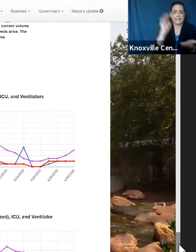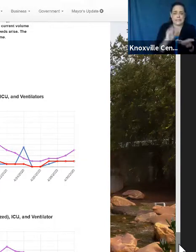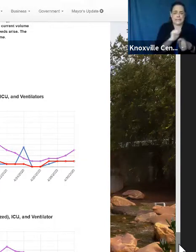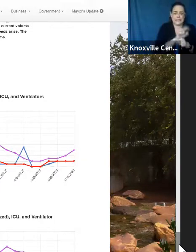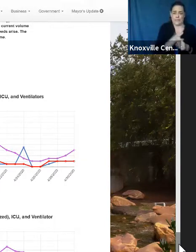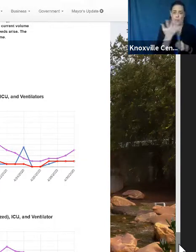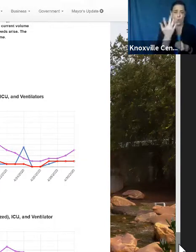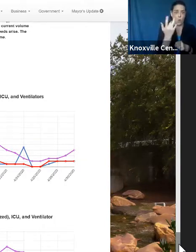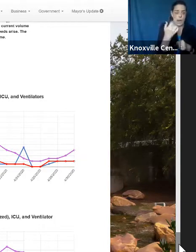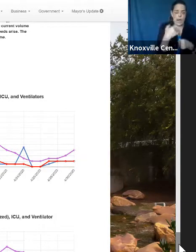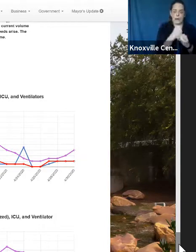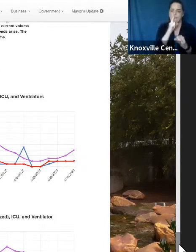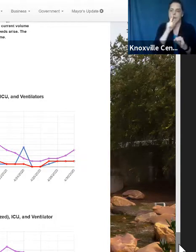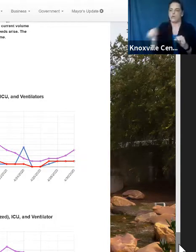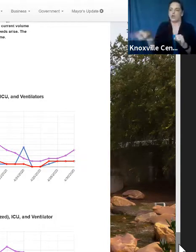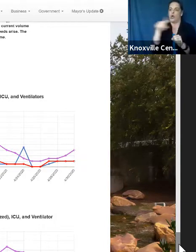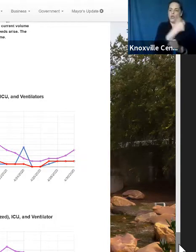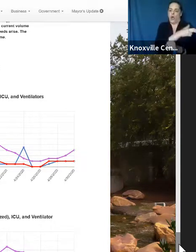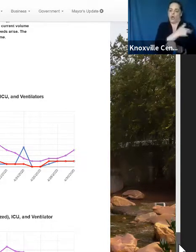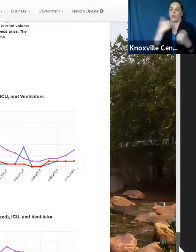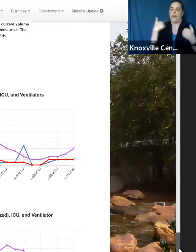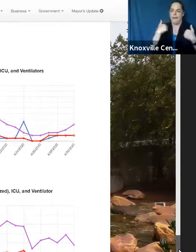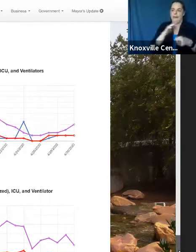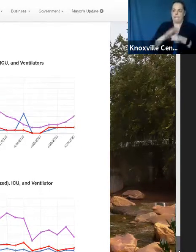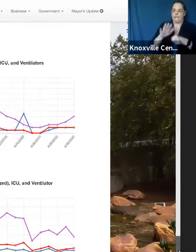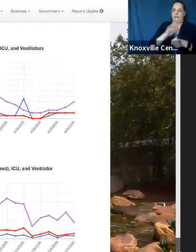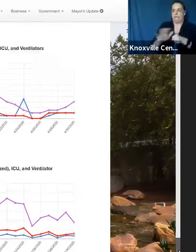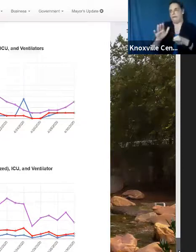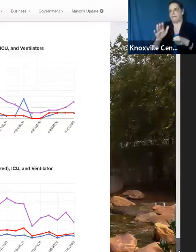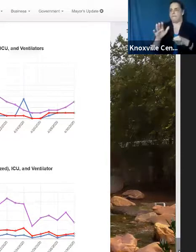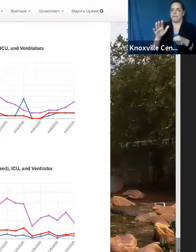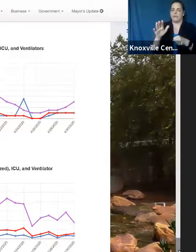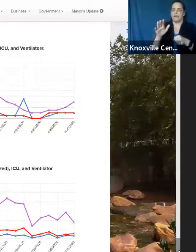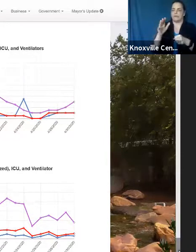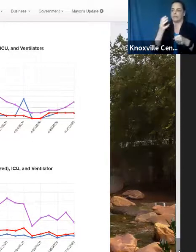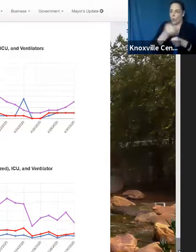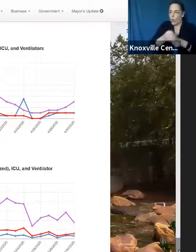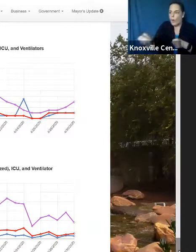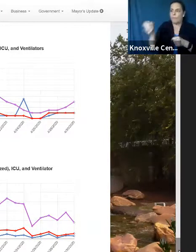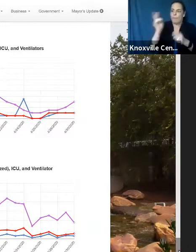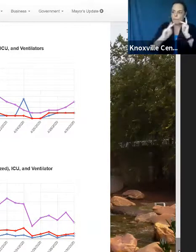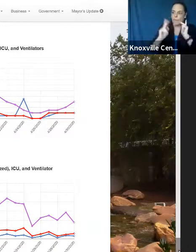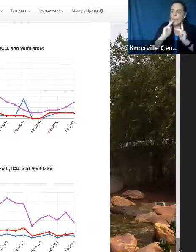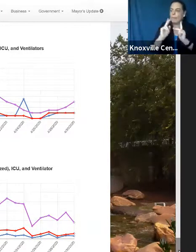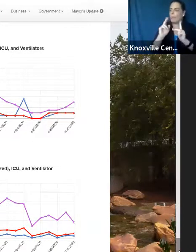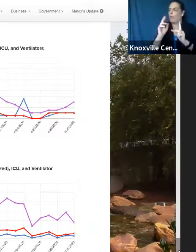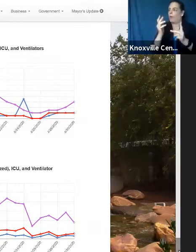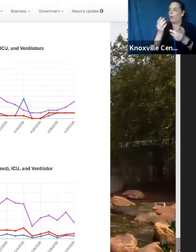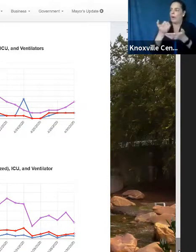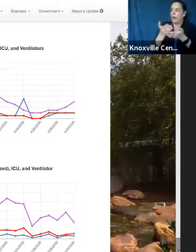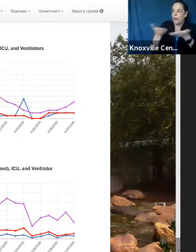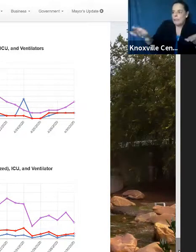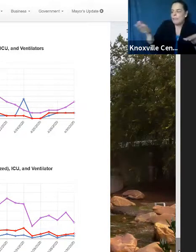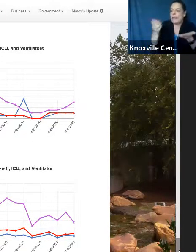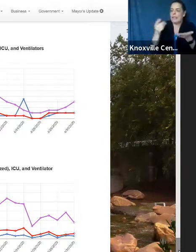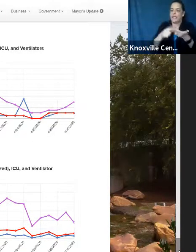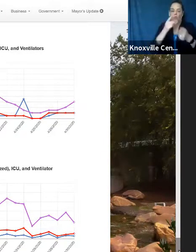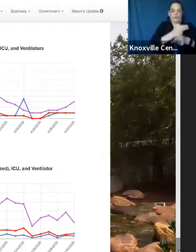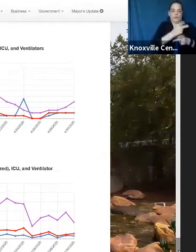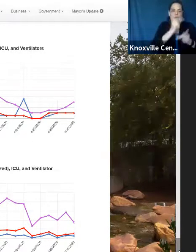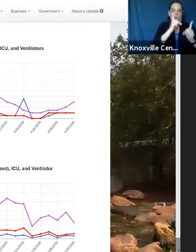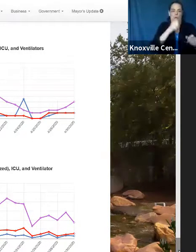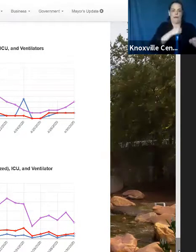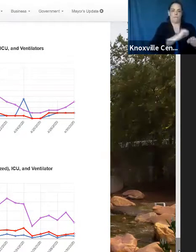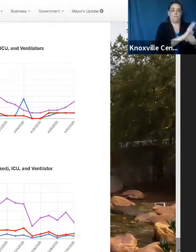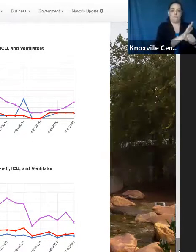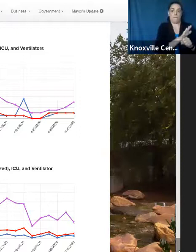ready to care for the patients that need to be cared for. And they have done a fabulous job. So the data that you see here is